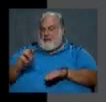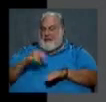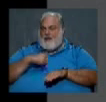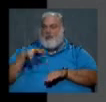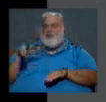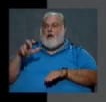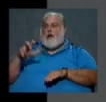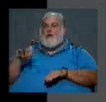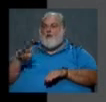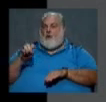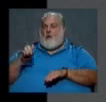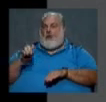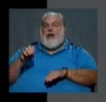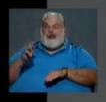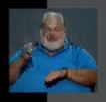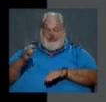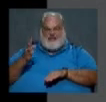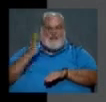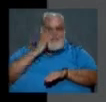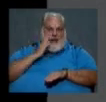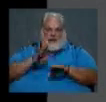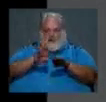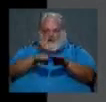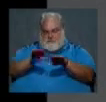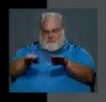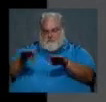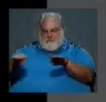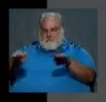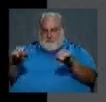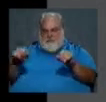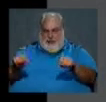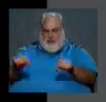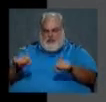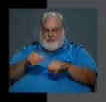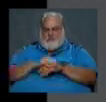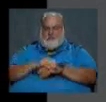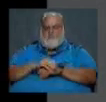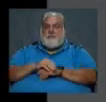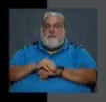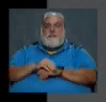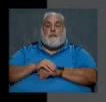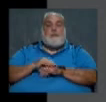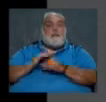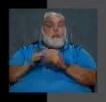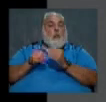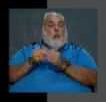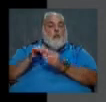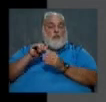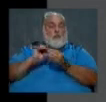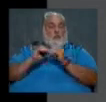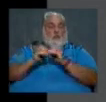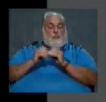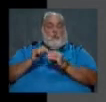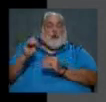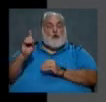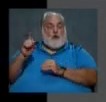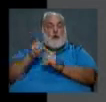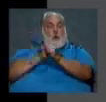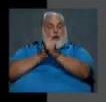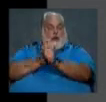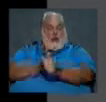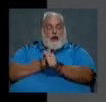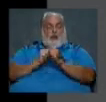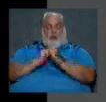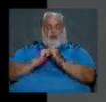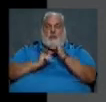340 square feet and 6 beds are proposed. All of the numbers do comply with the building code as far